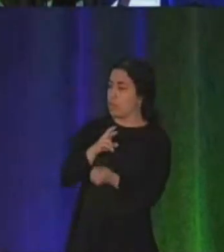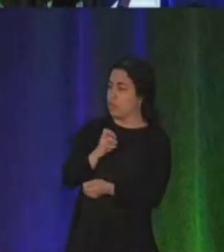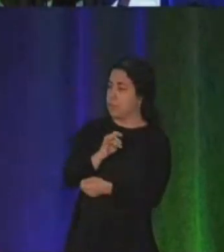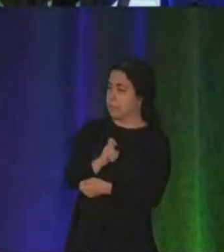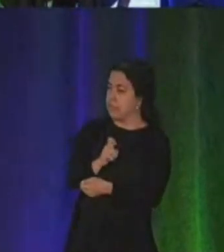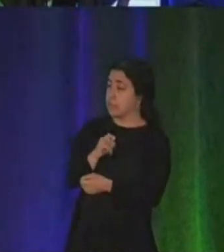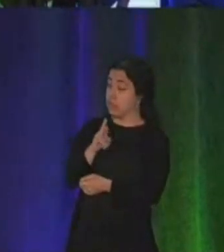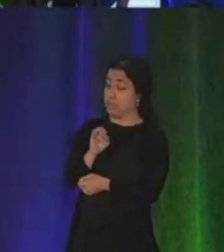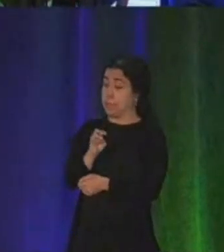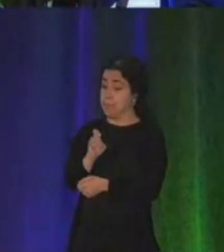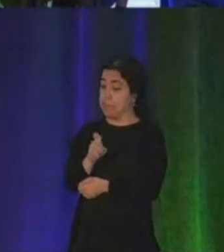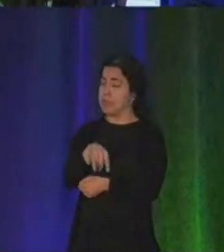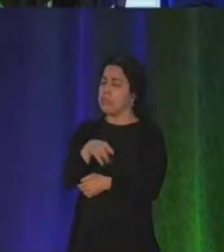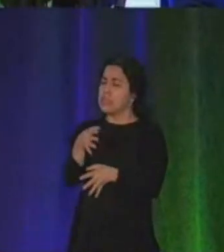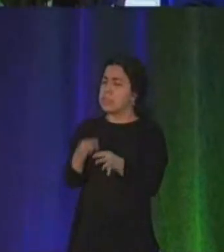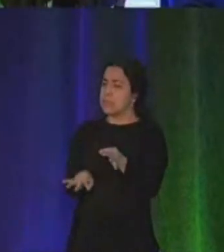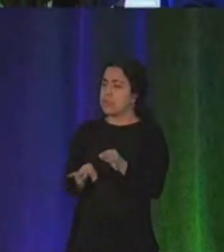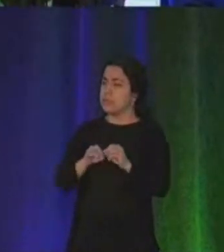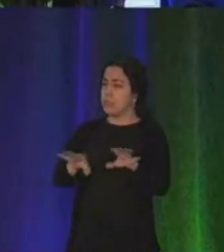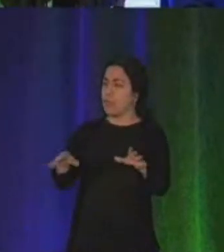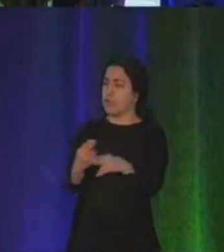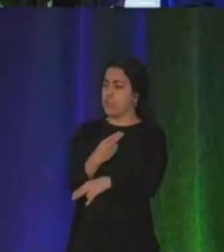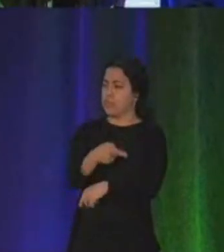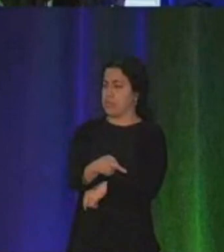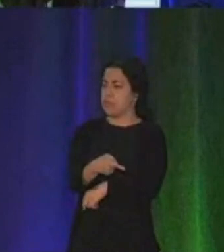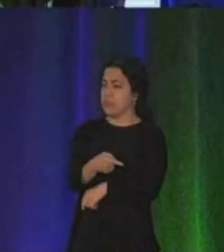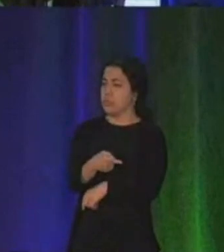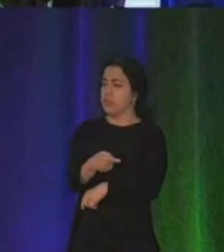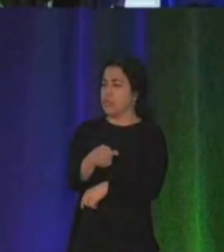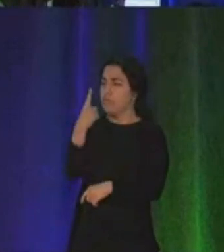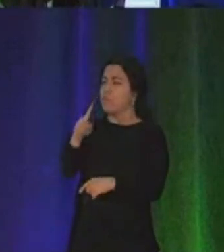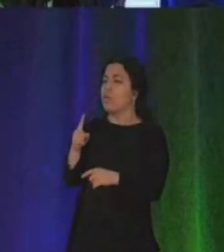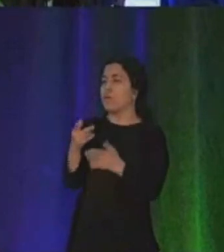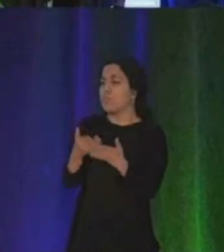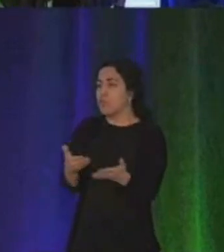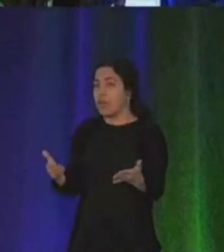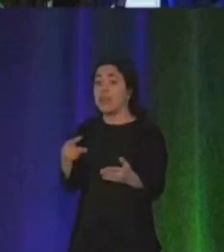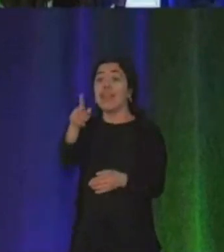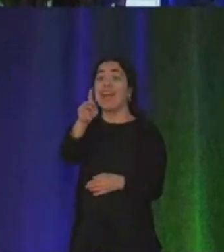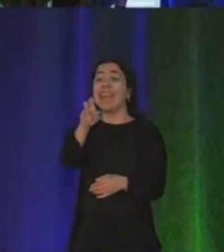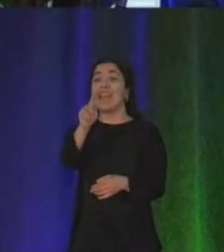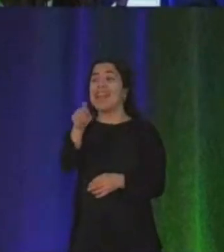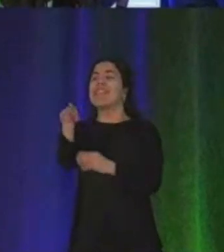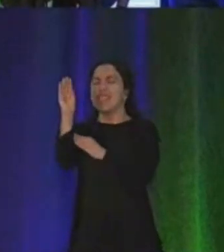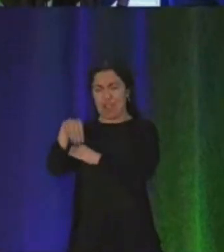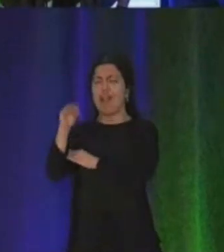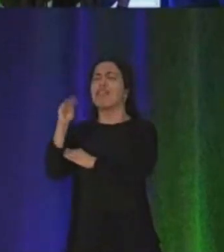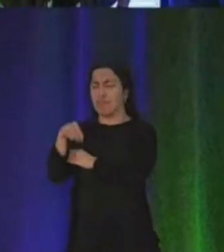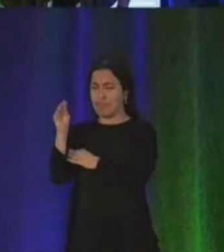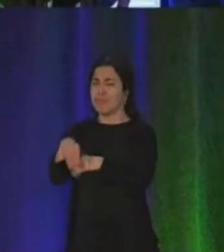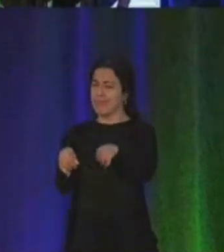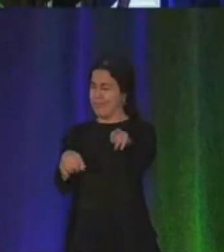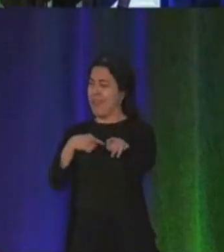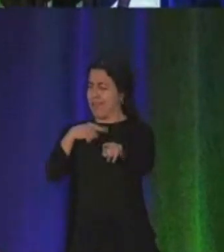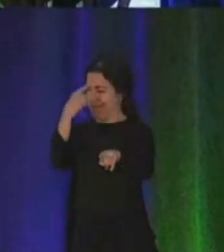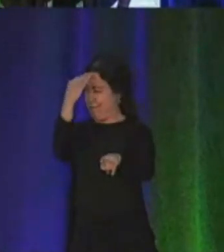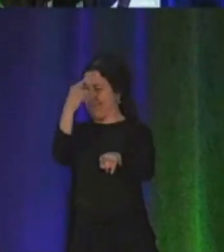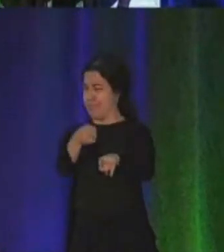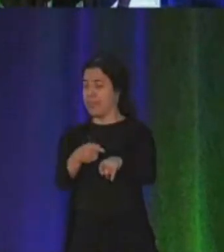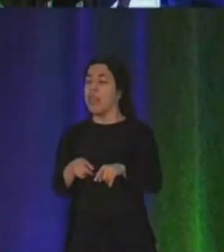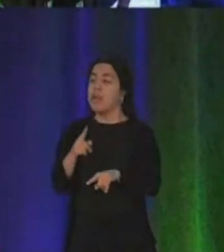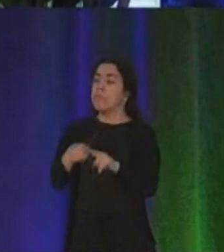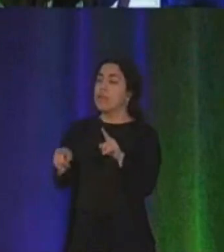actually extremely simple to deploy to these. Ken's nodding. There you go. I got your back. Extremely